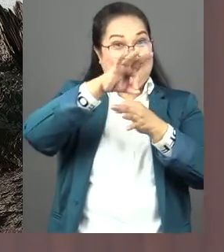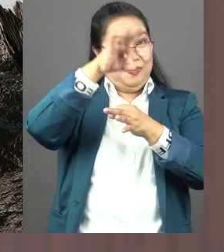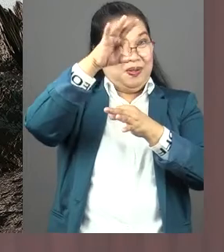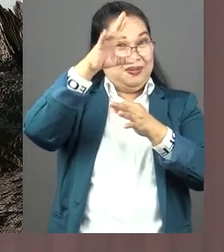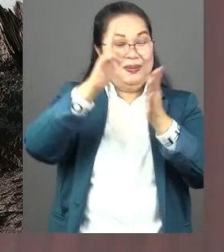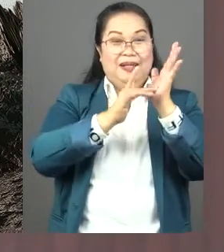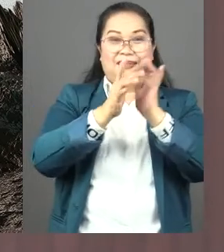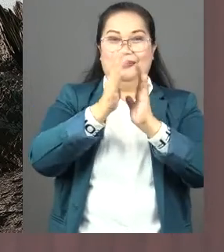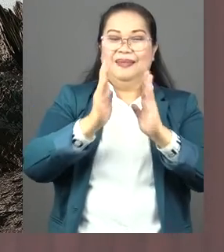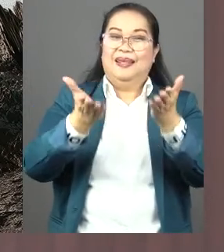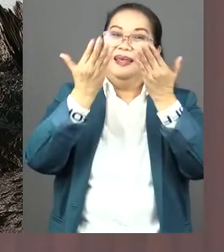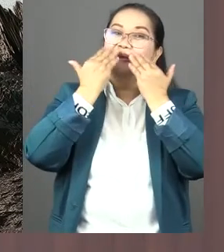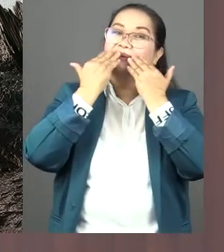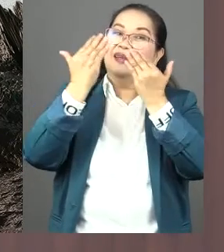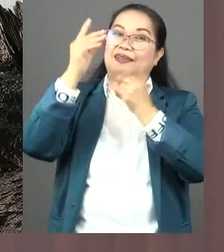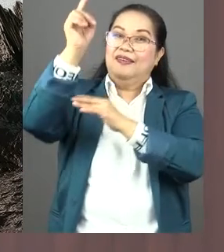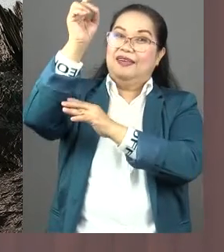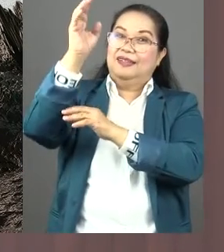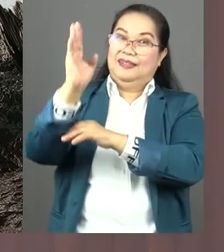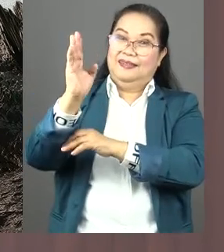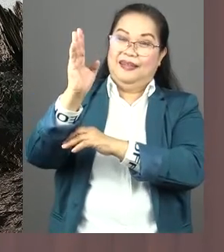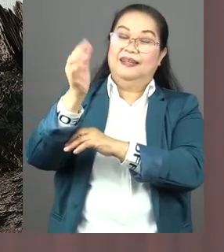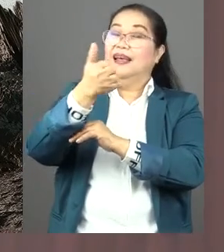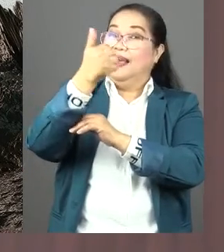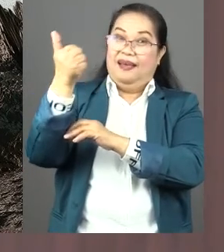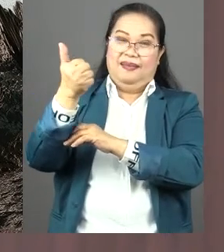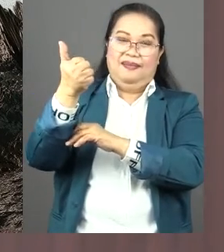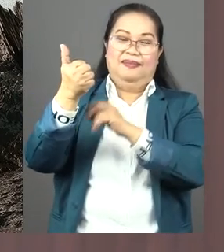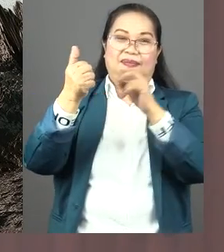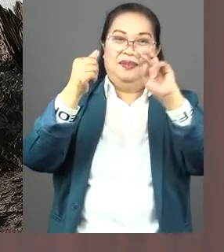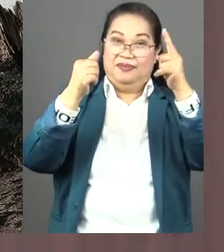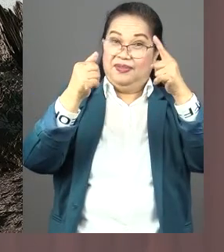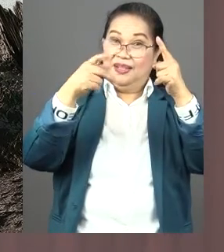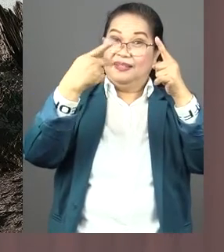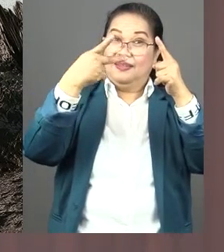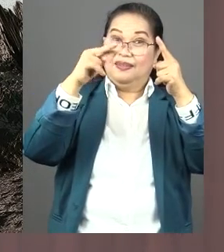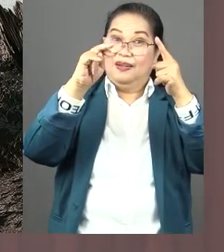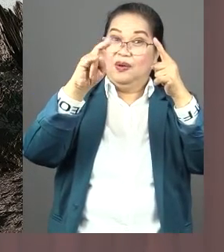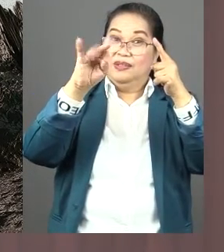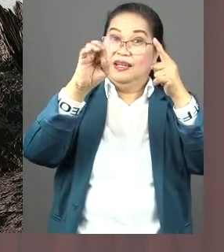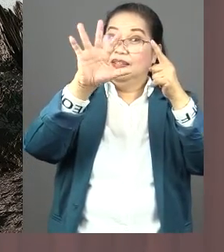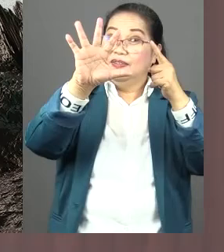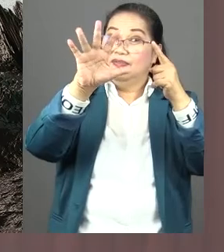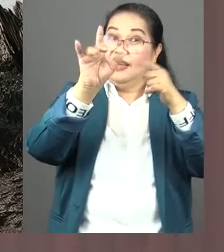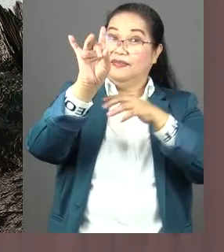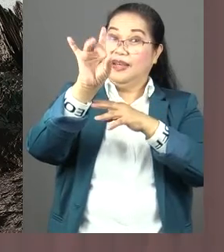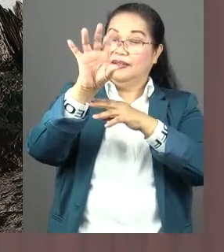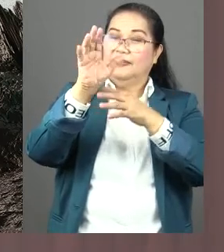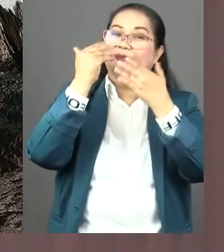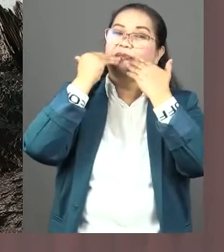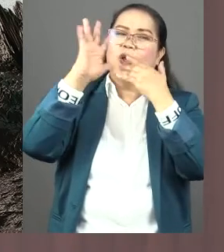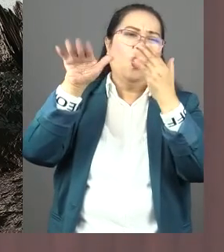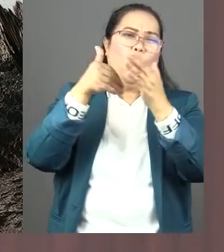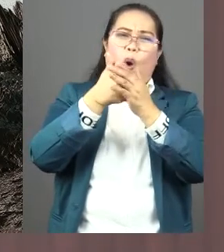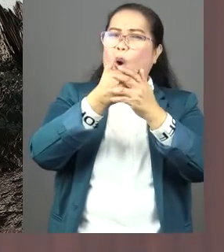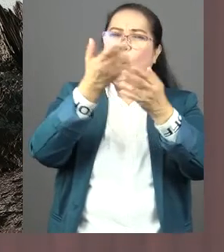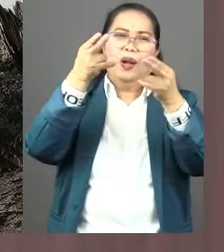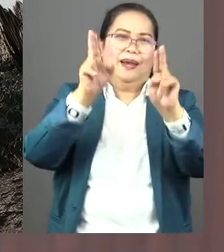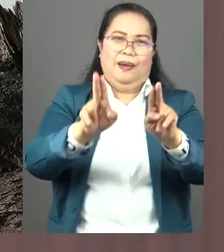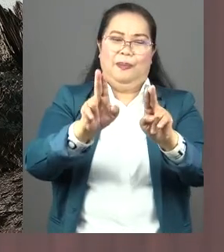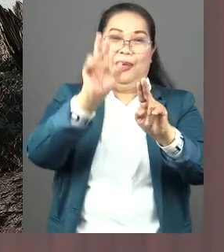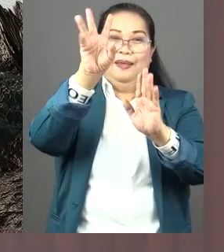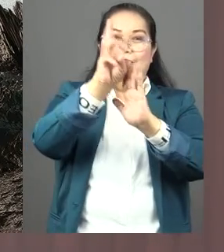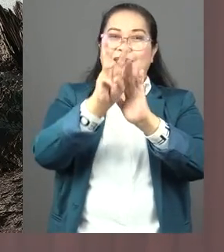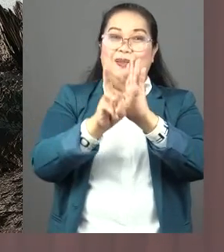Christians. Thanksgiving to God is another. 1 Thessalonians 5:18, give thanks in all circumstances. This is the